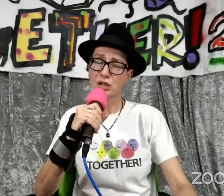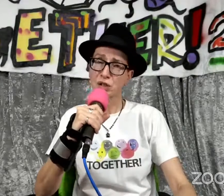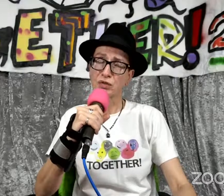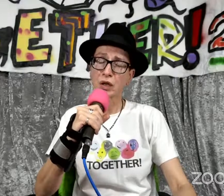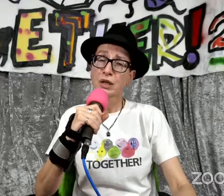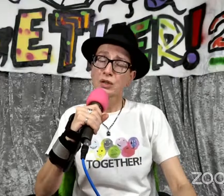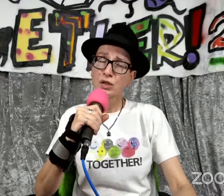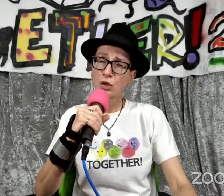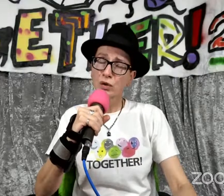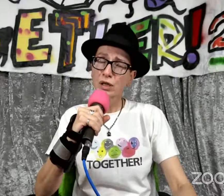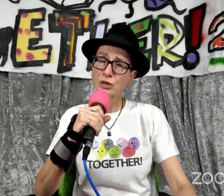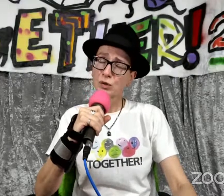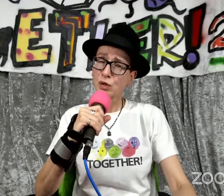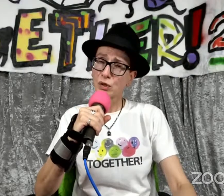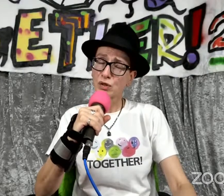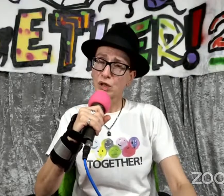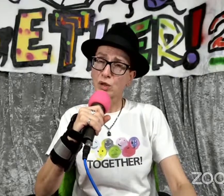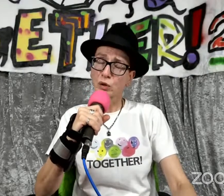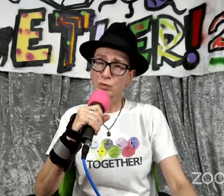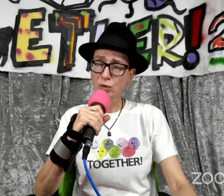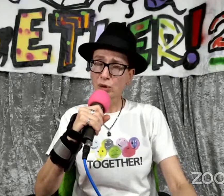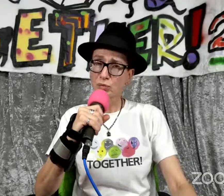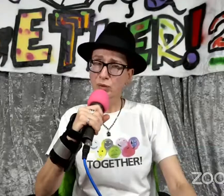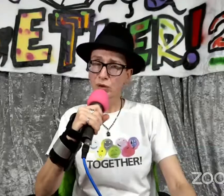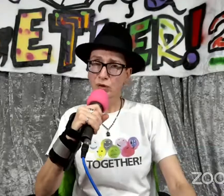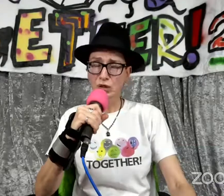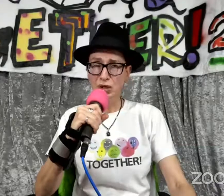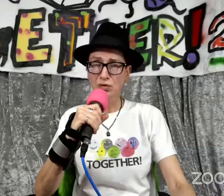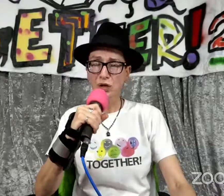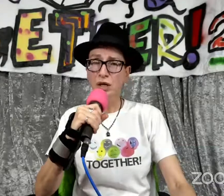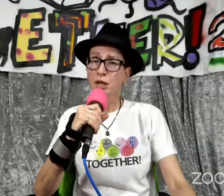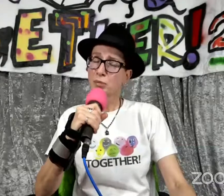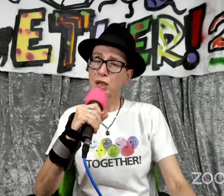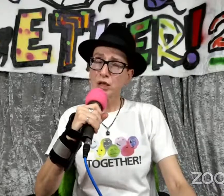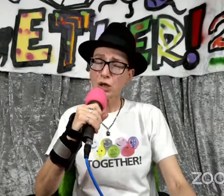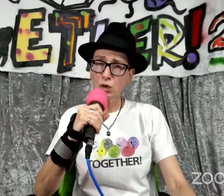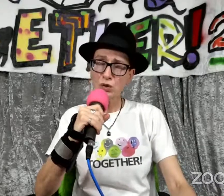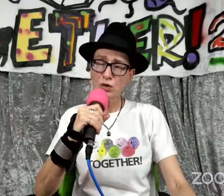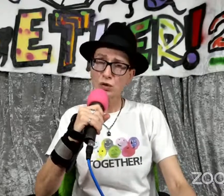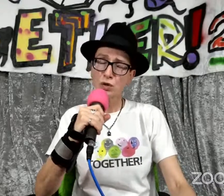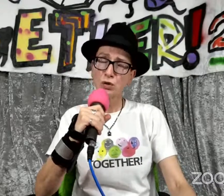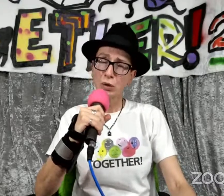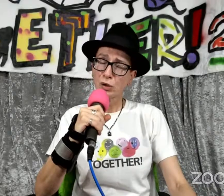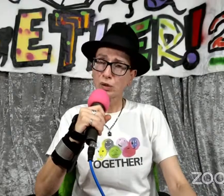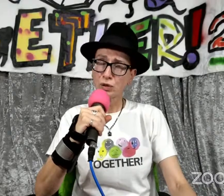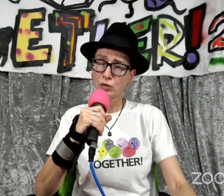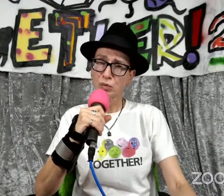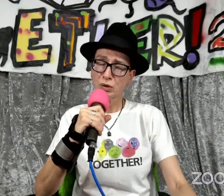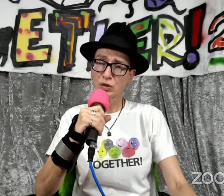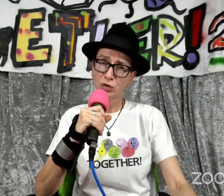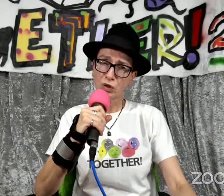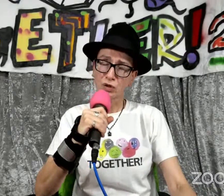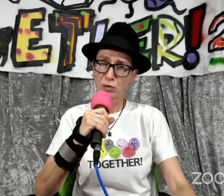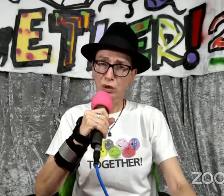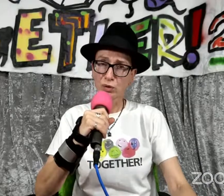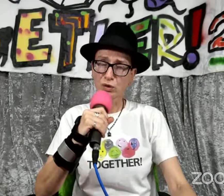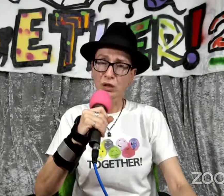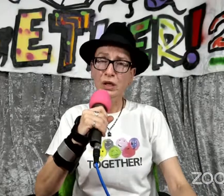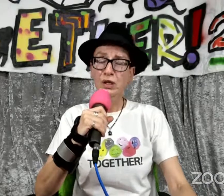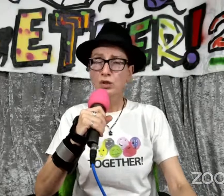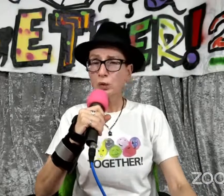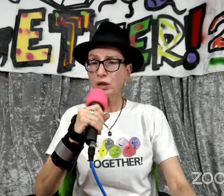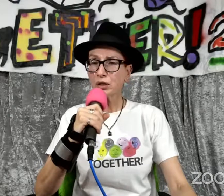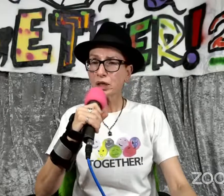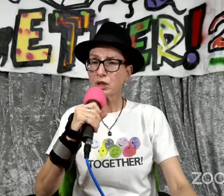had enough. So that's Thursday, where the Pop-Up Poetry Cafe play host to poets from Survivors